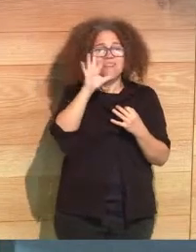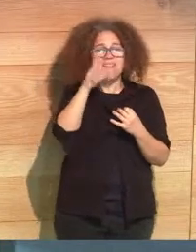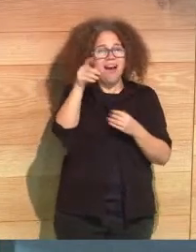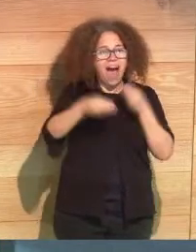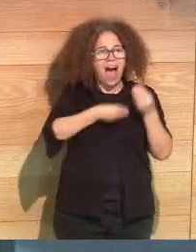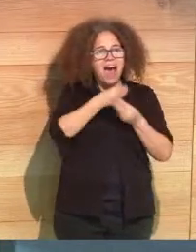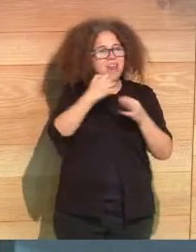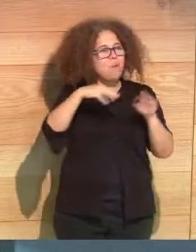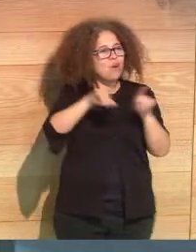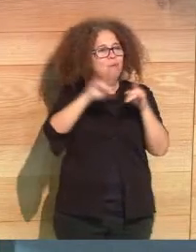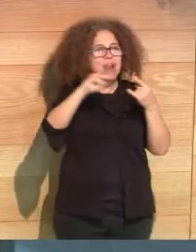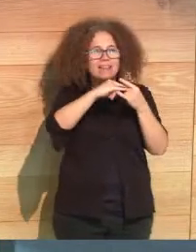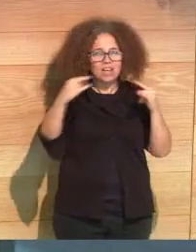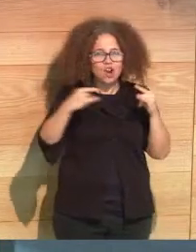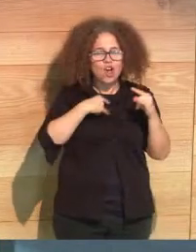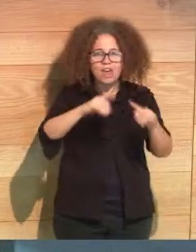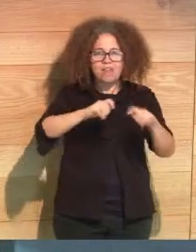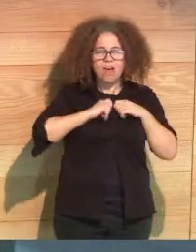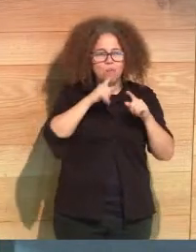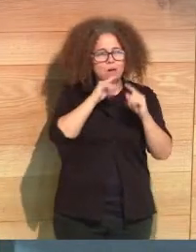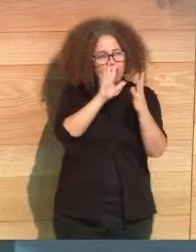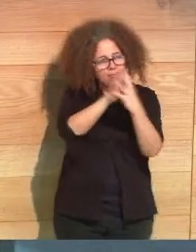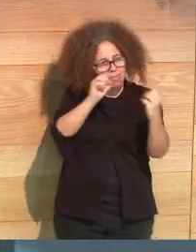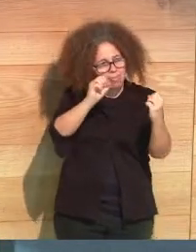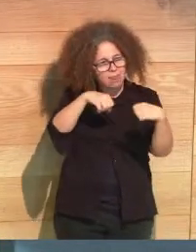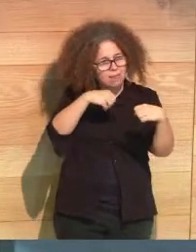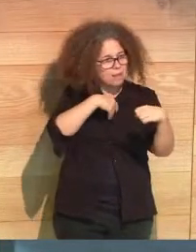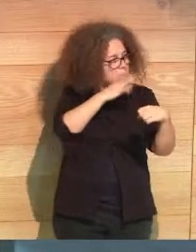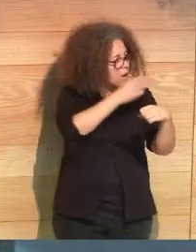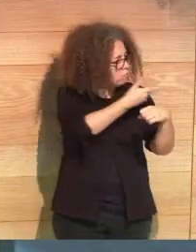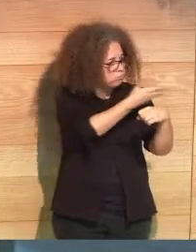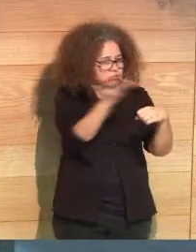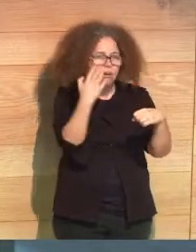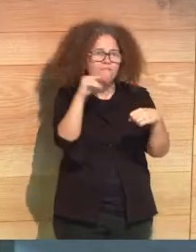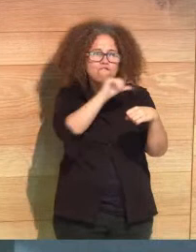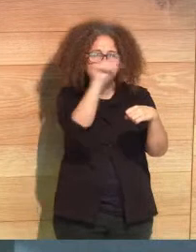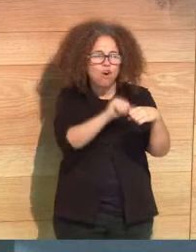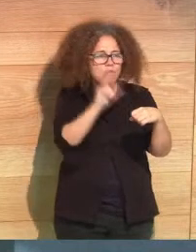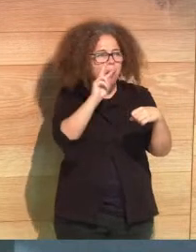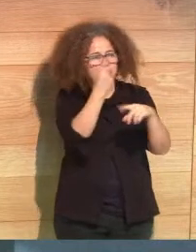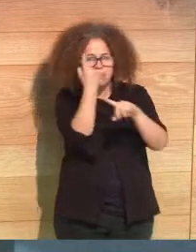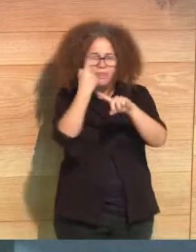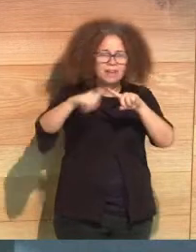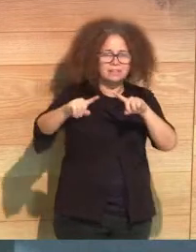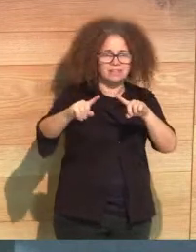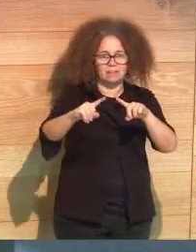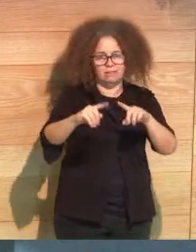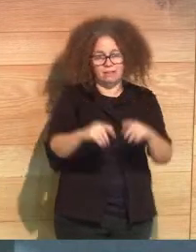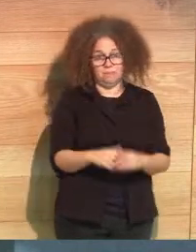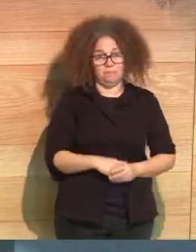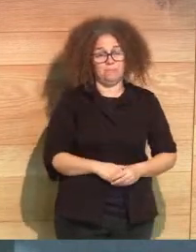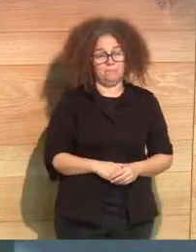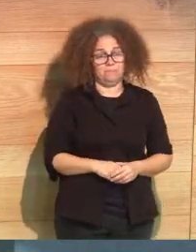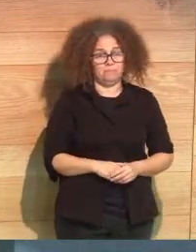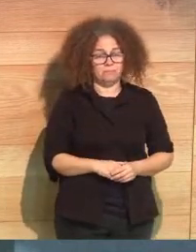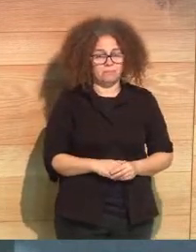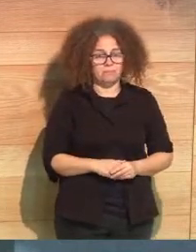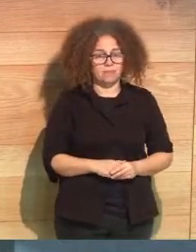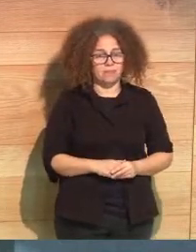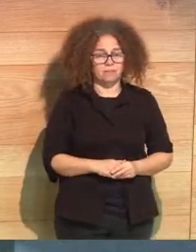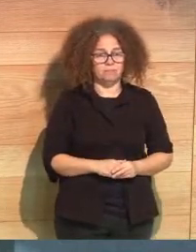makes an ally or sets an alliance with technology in order to help us look to the environment in a different